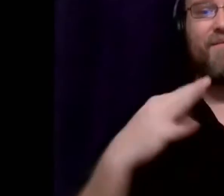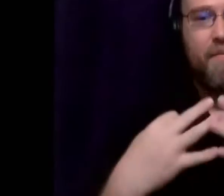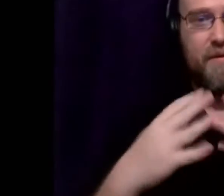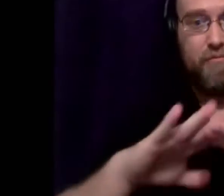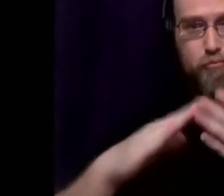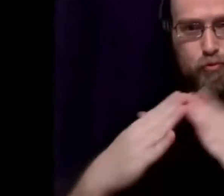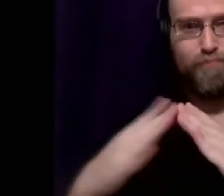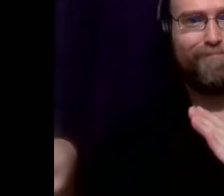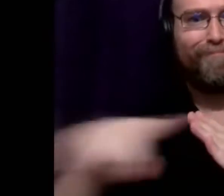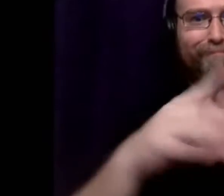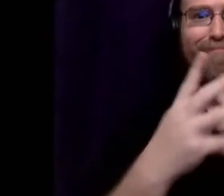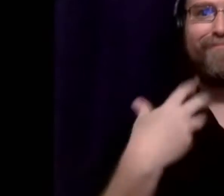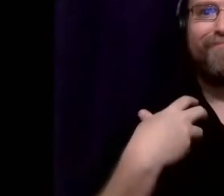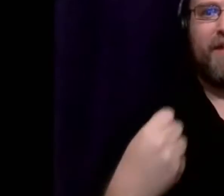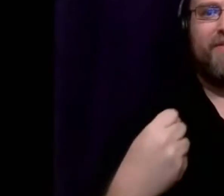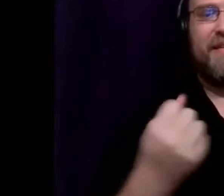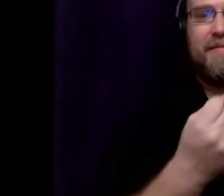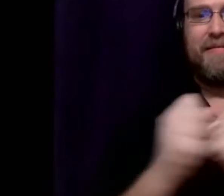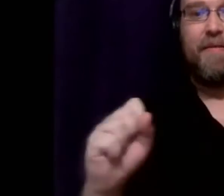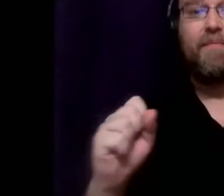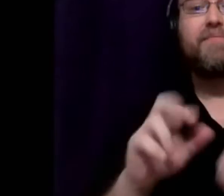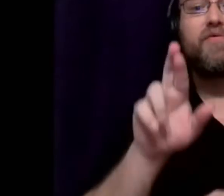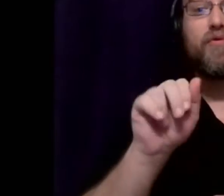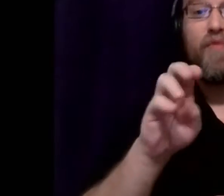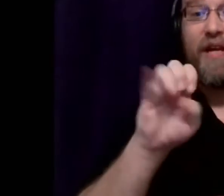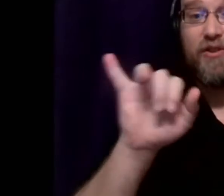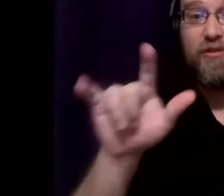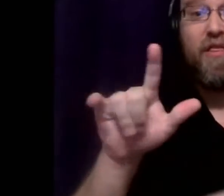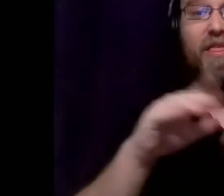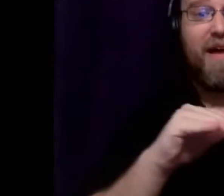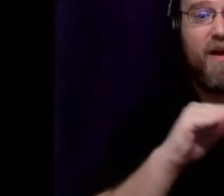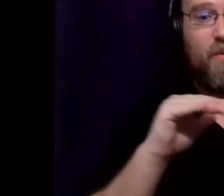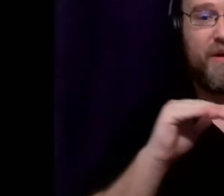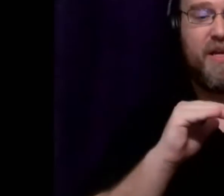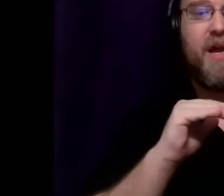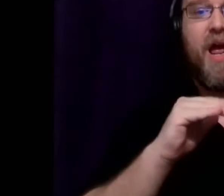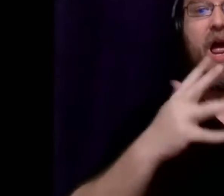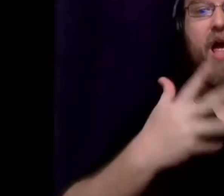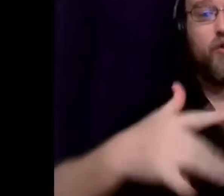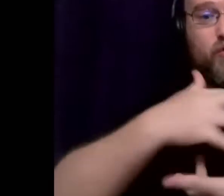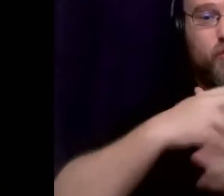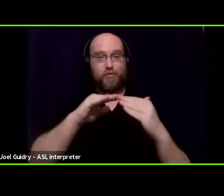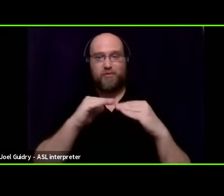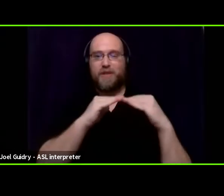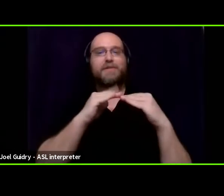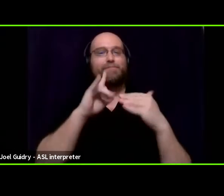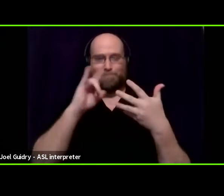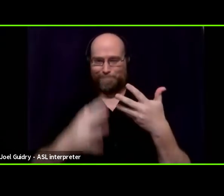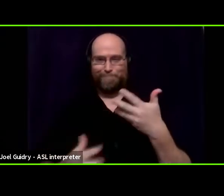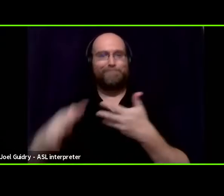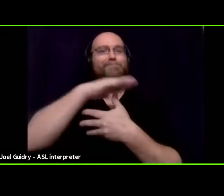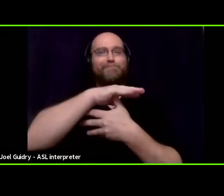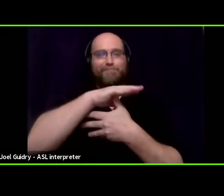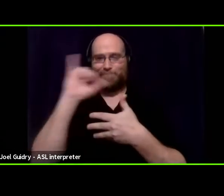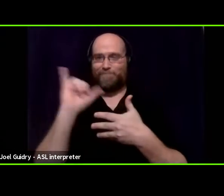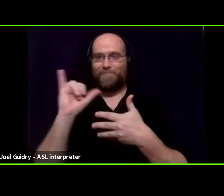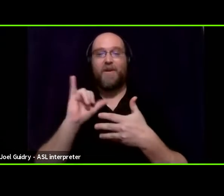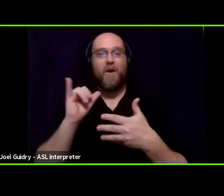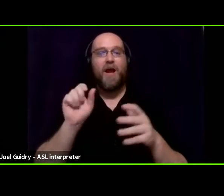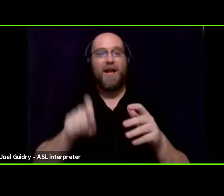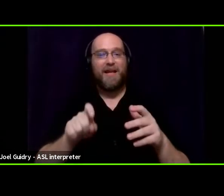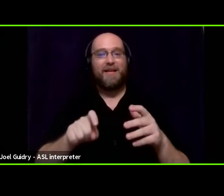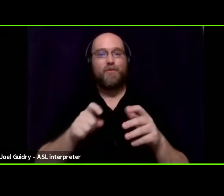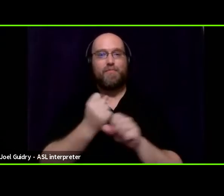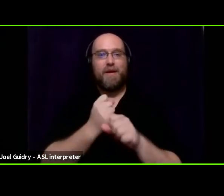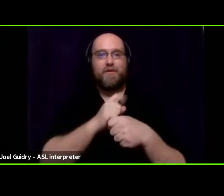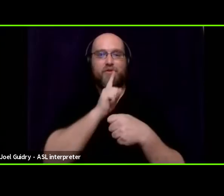communities. Racial equity and social justice has been a priority. We need to make sure that we're able to reach those